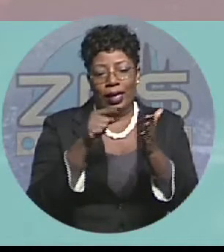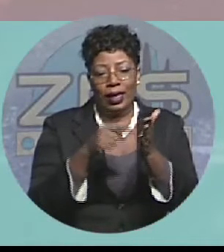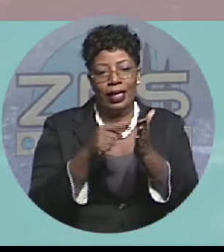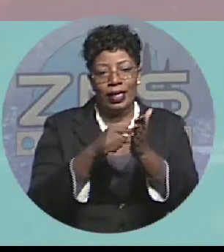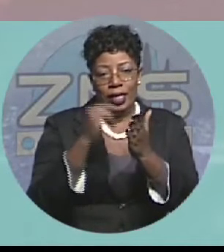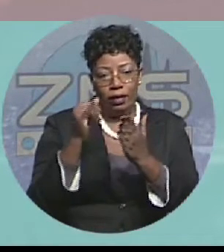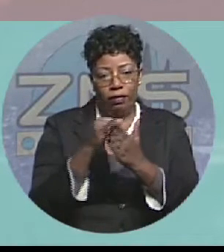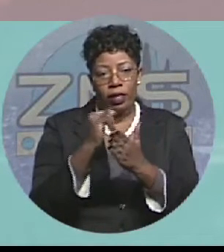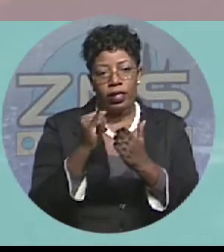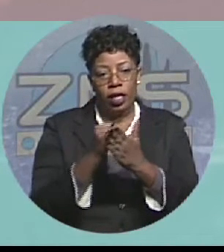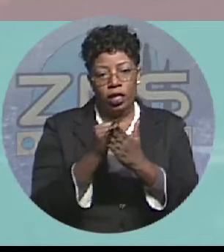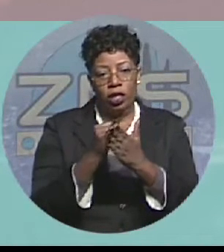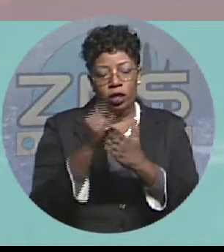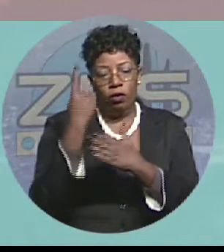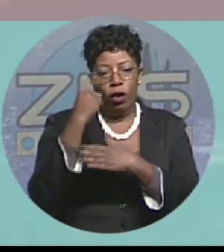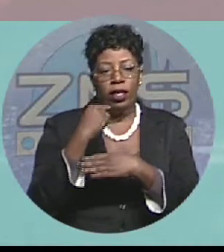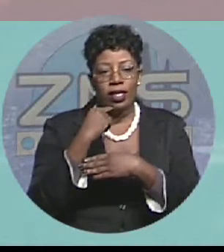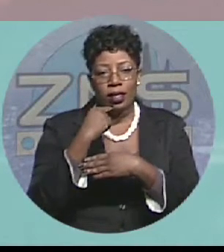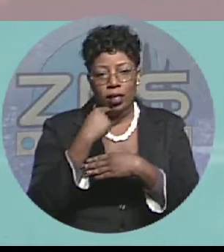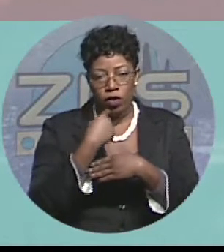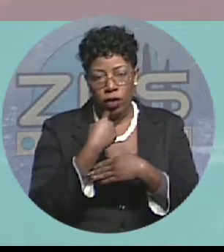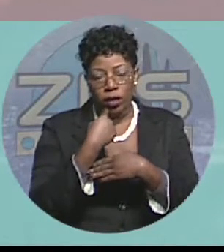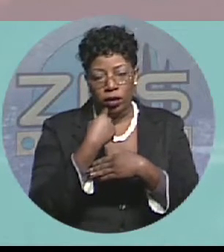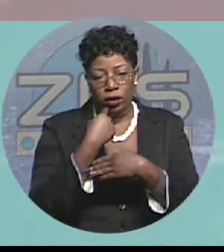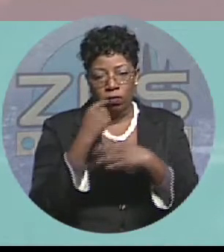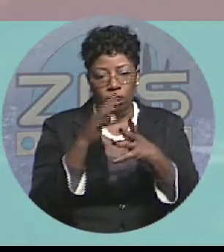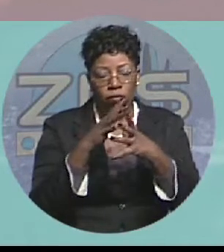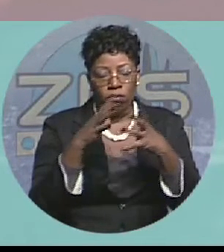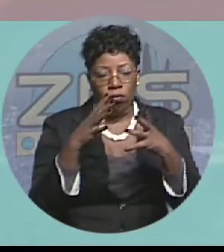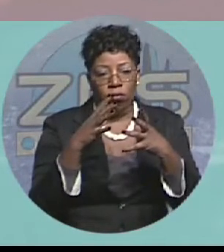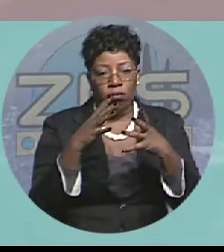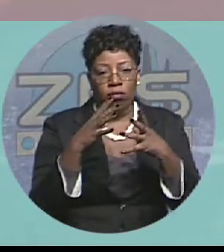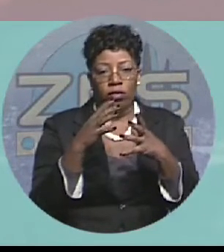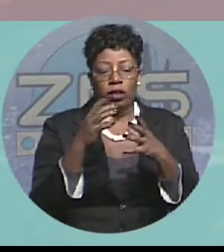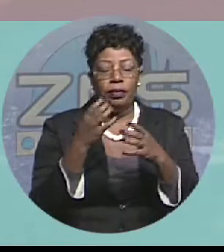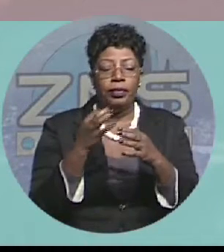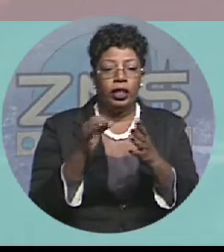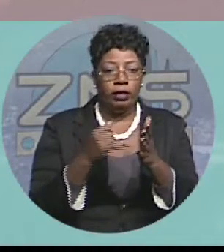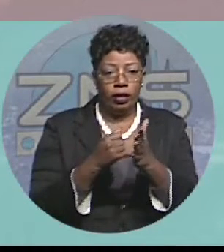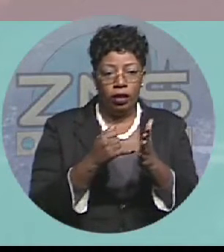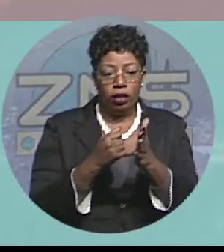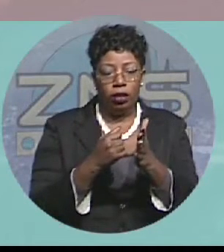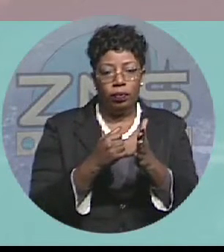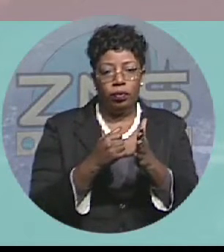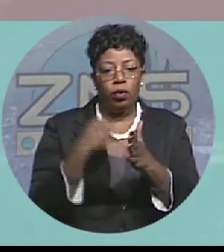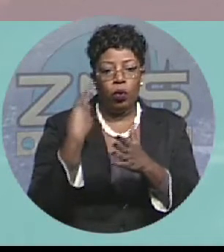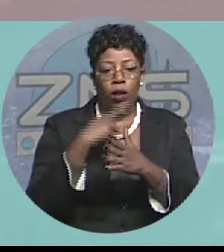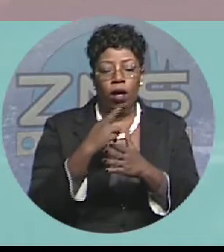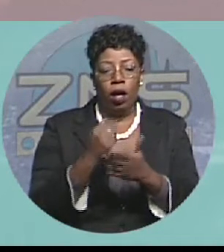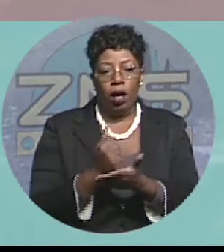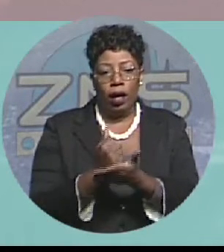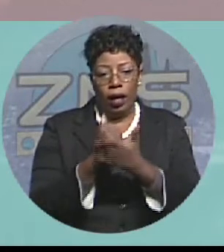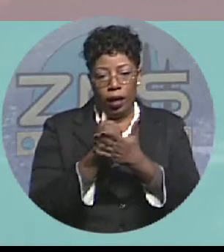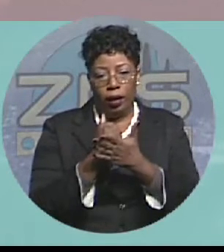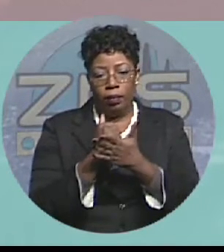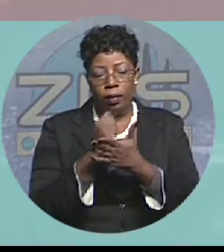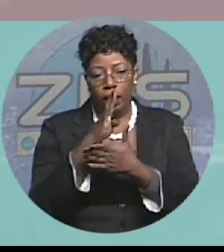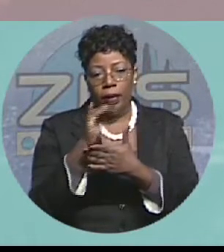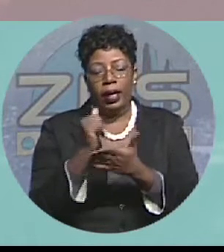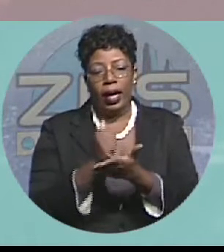investigation, because of the seriousness and because of the significance of it, we are being assisted by